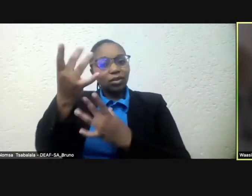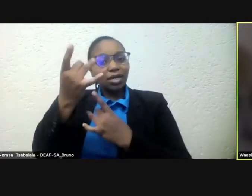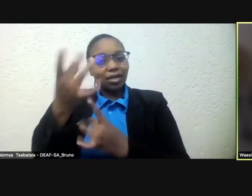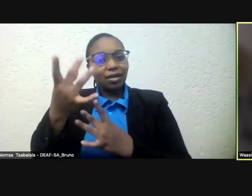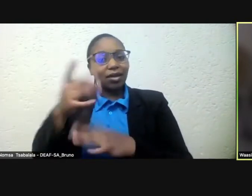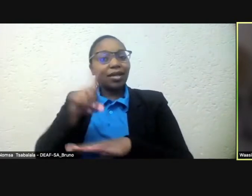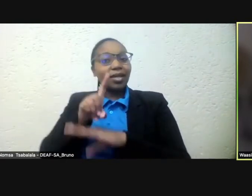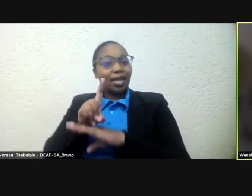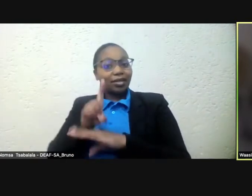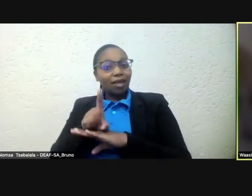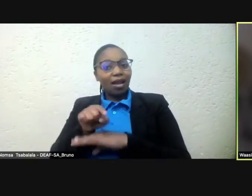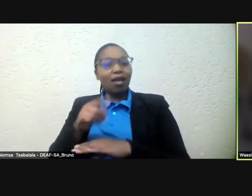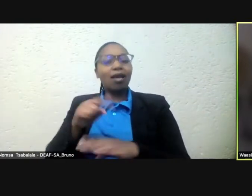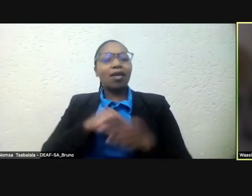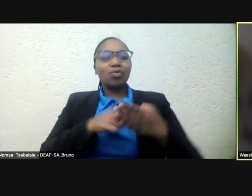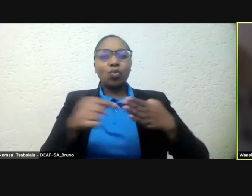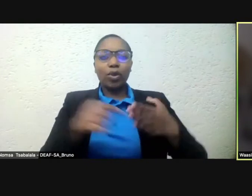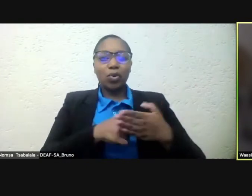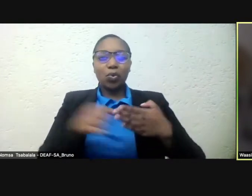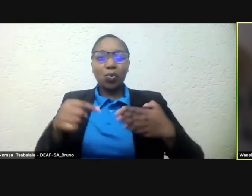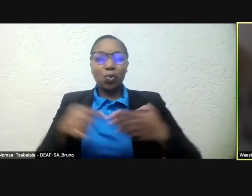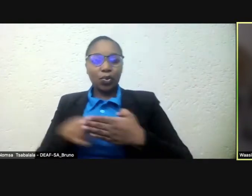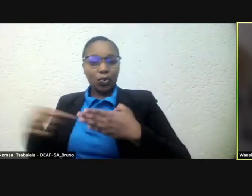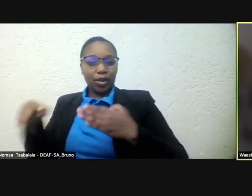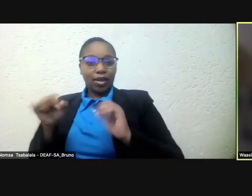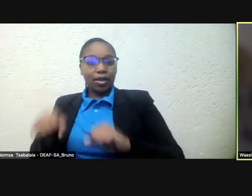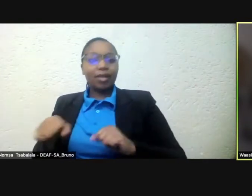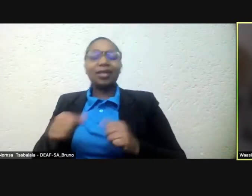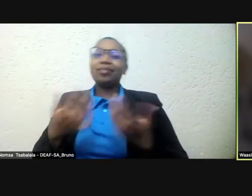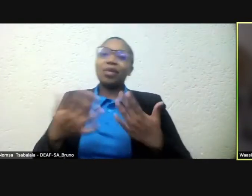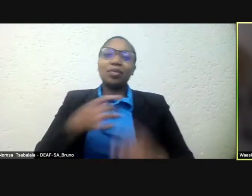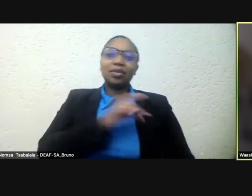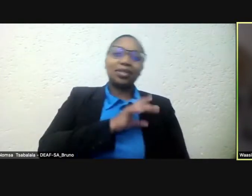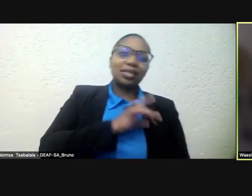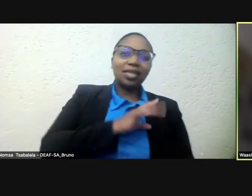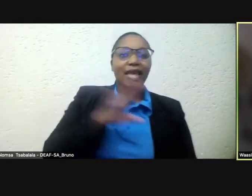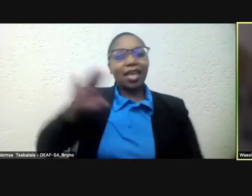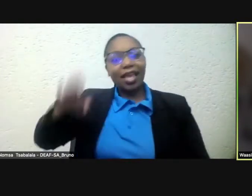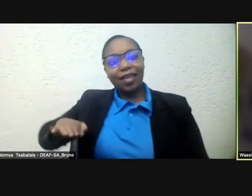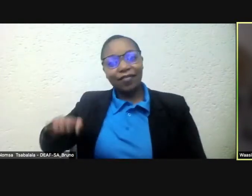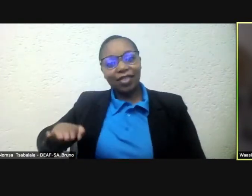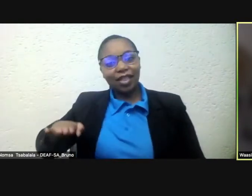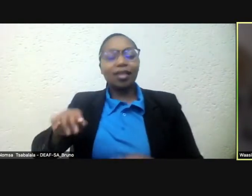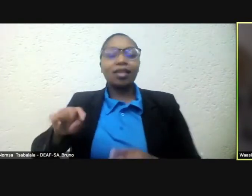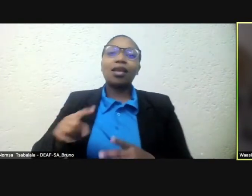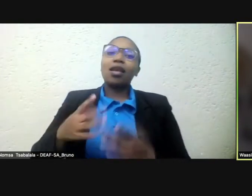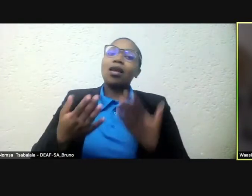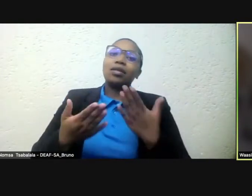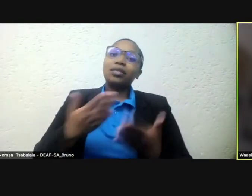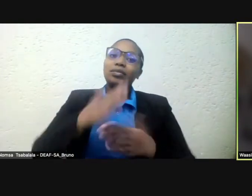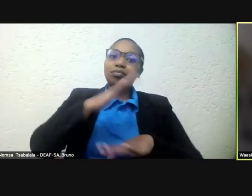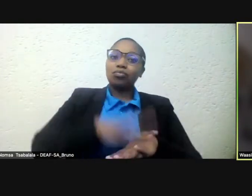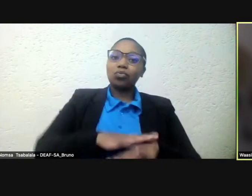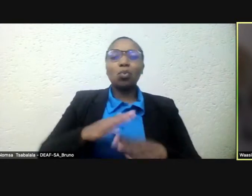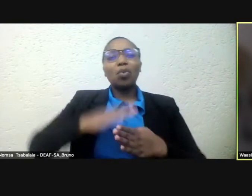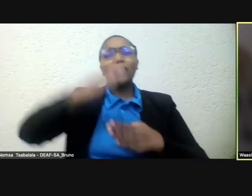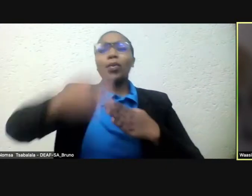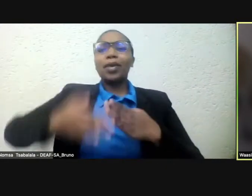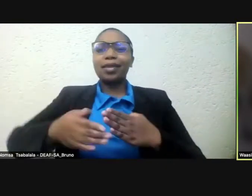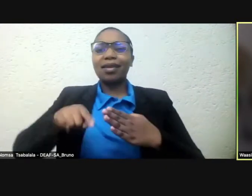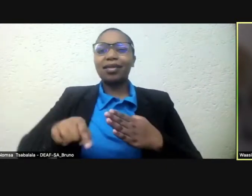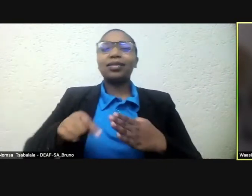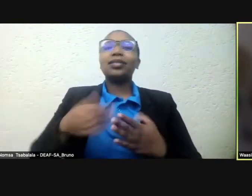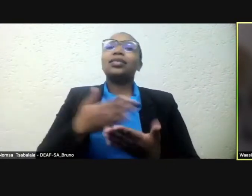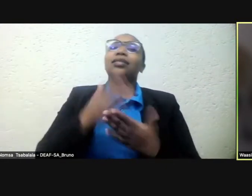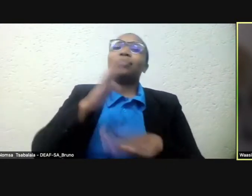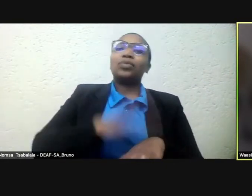evening. And so often, we have data lags, especially over the weekends when the hospital data capturers may not be on